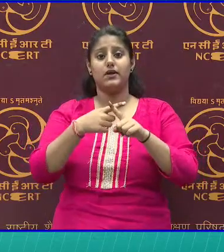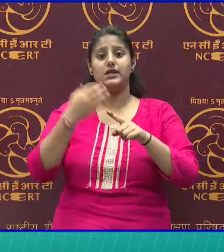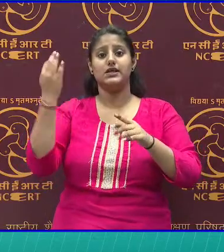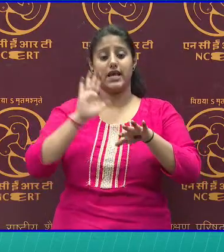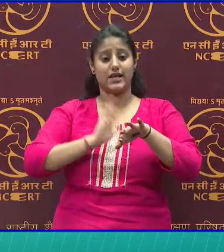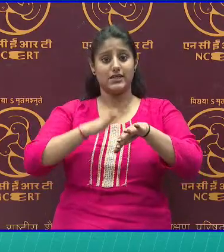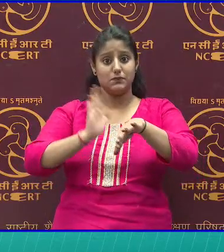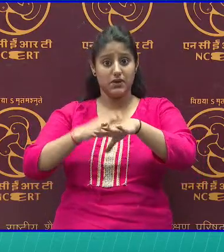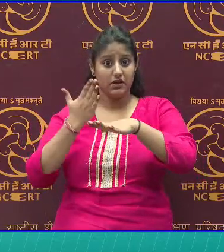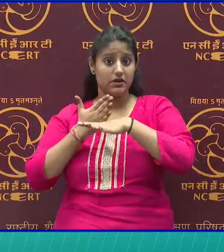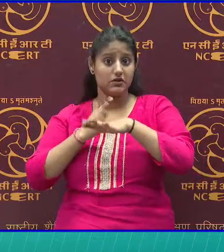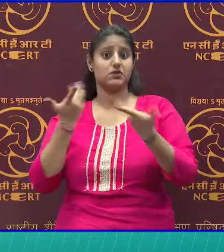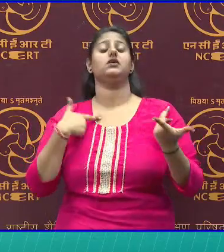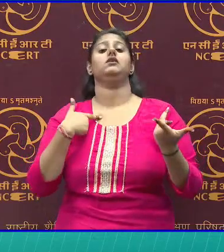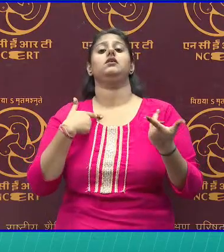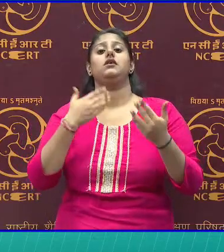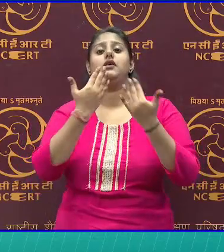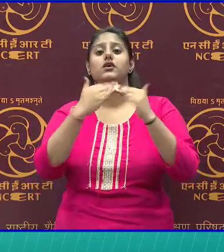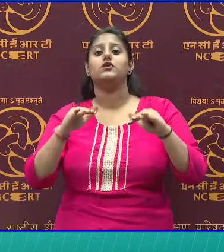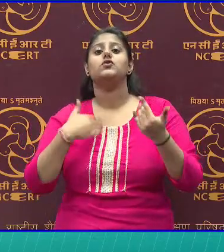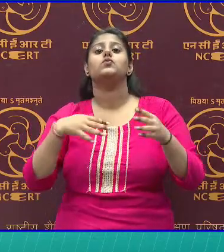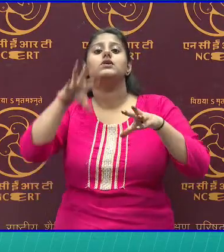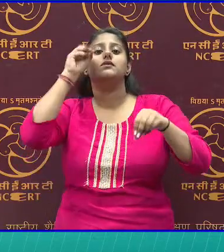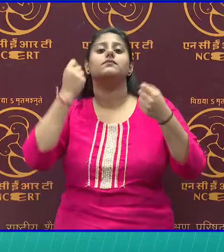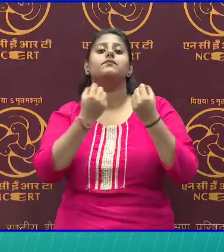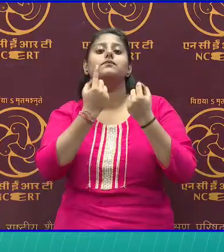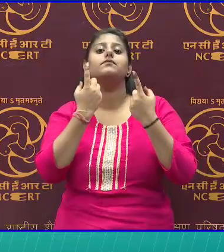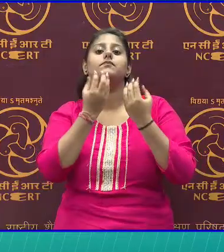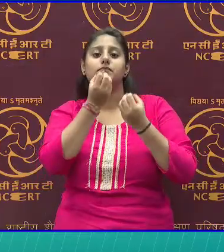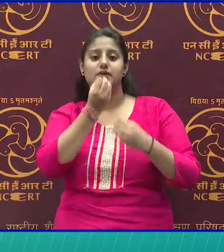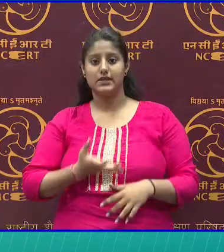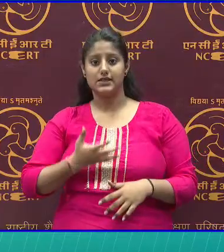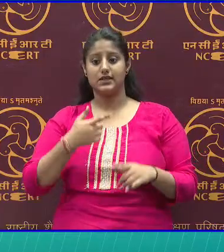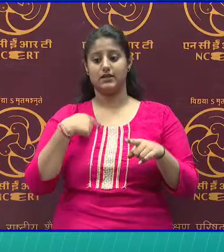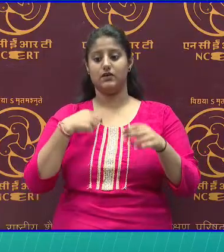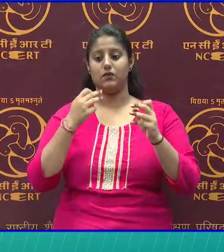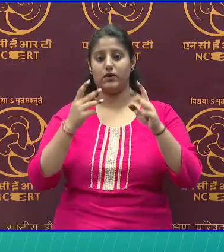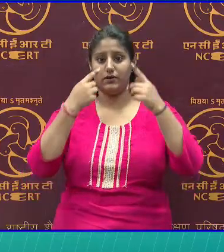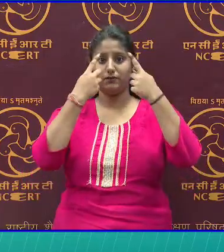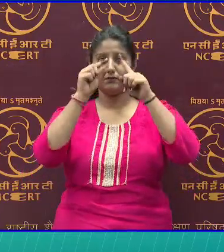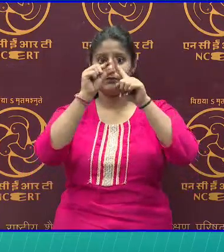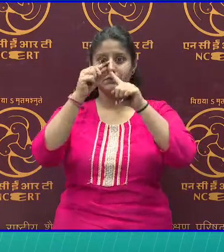experiential based, more exploratory for children. So if you can see the slide,